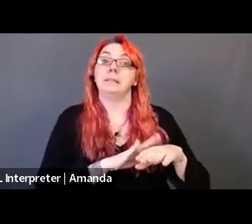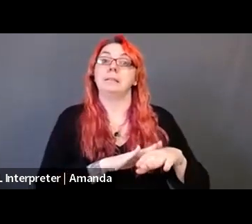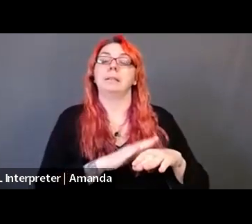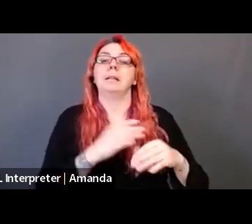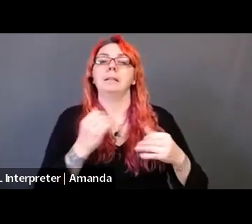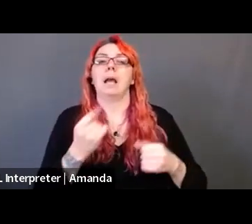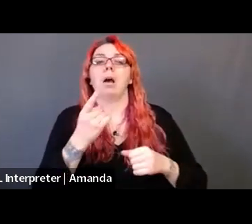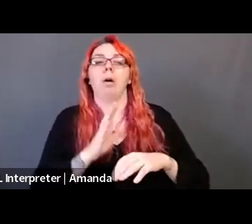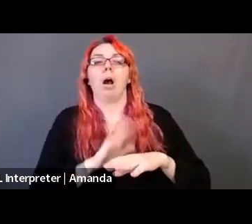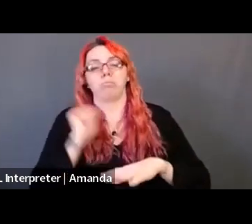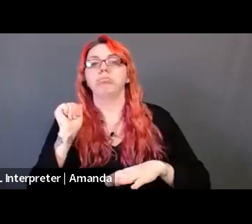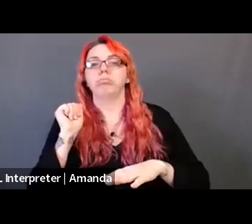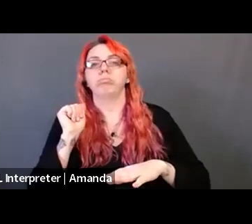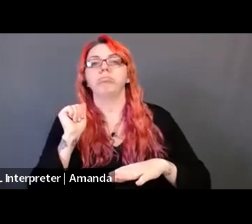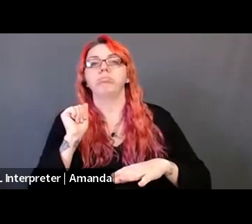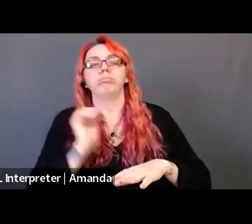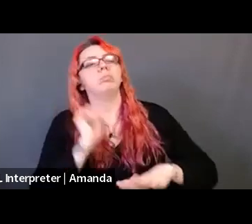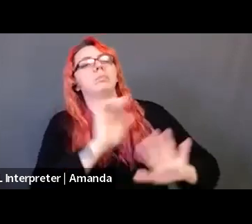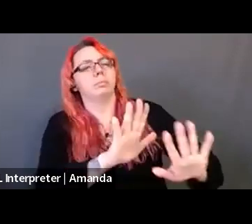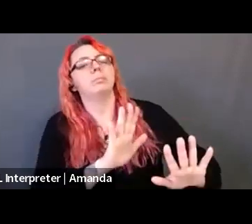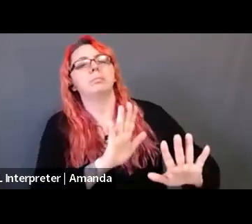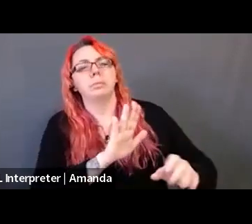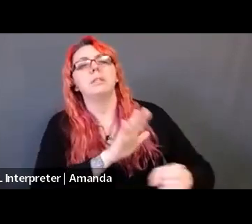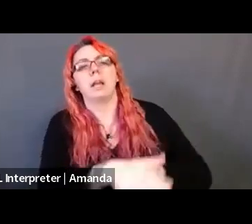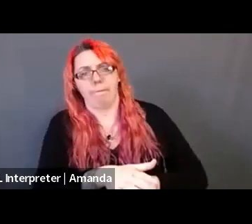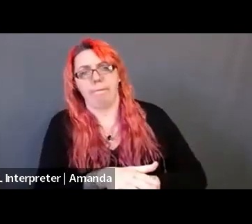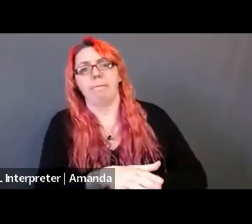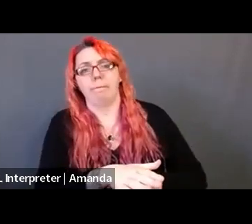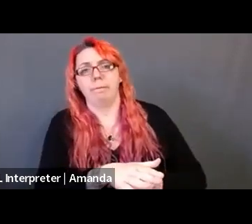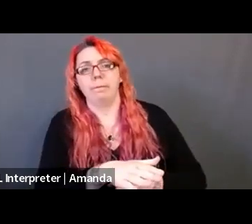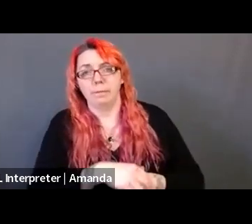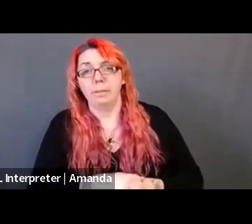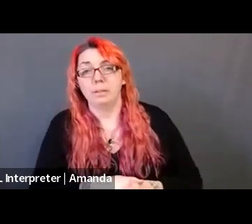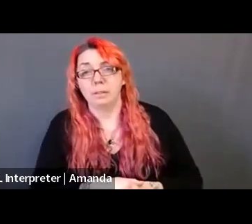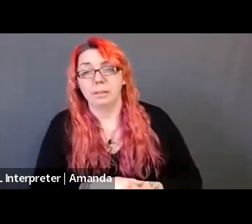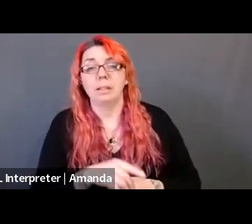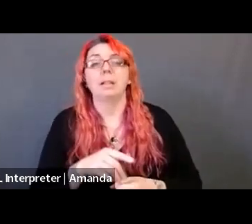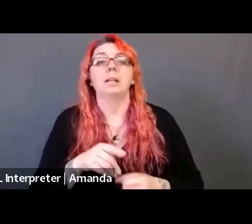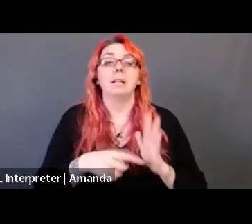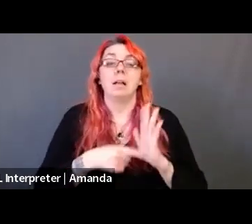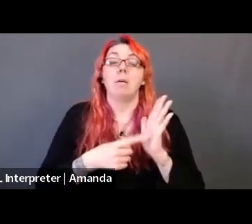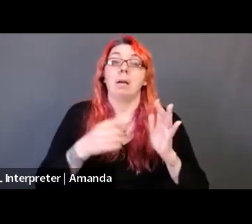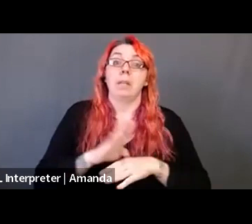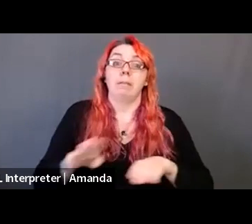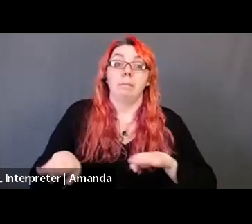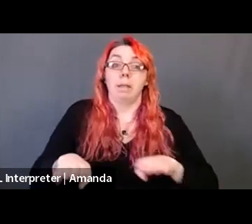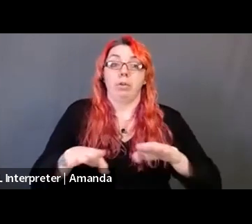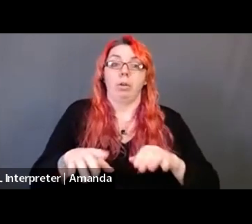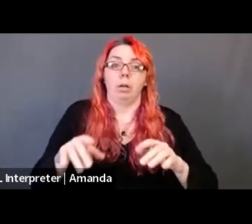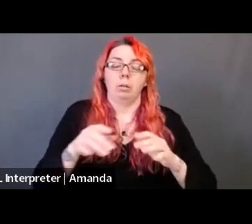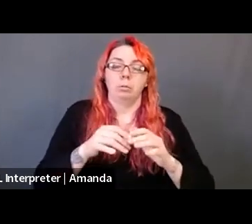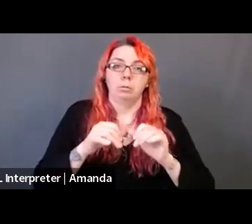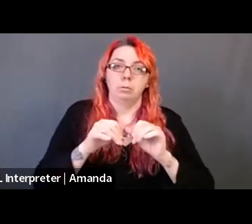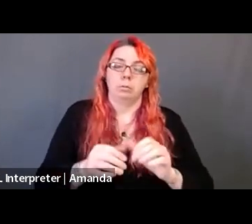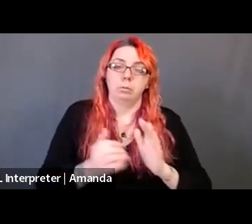being repeated. Or, I remember once being a part of a working group, and people kept using